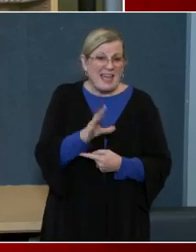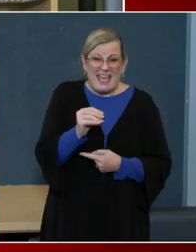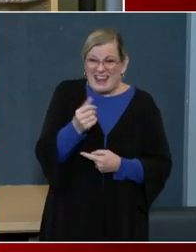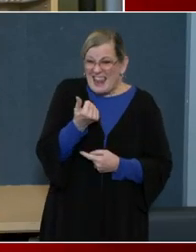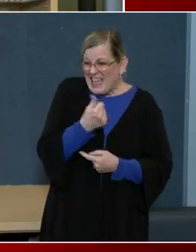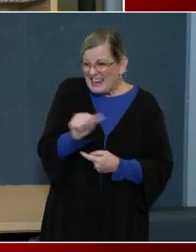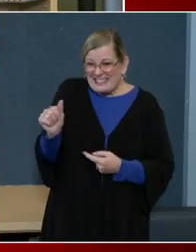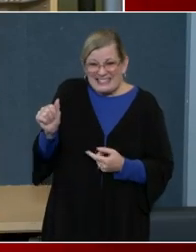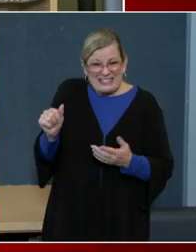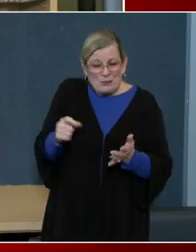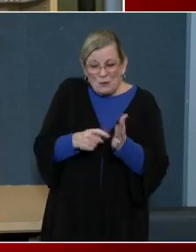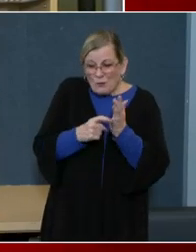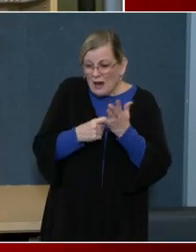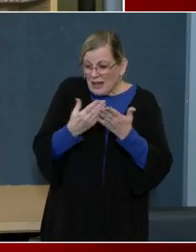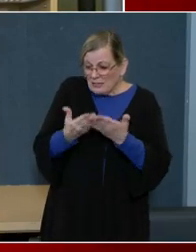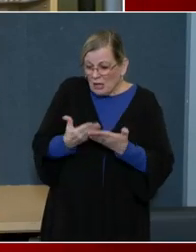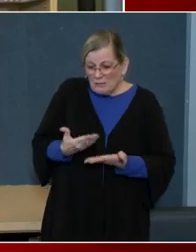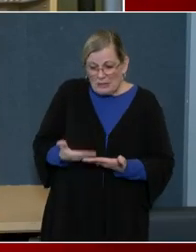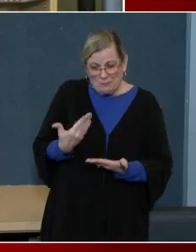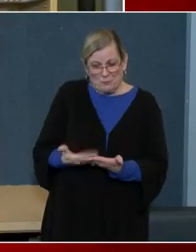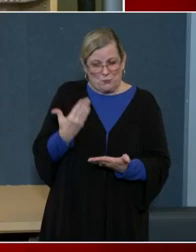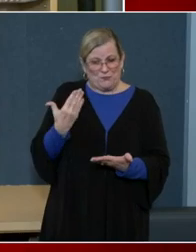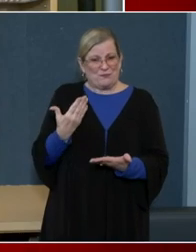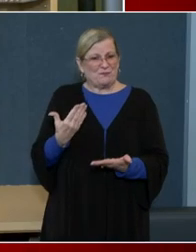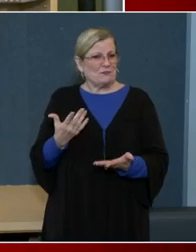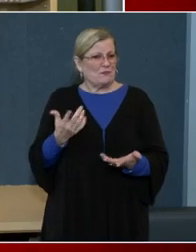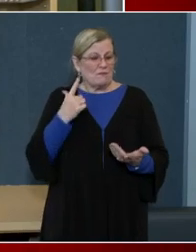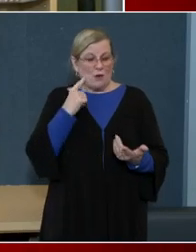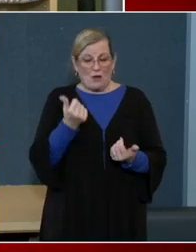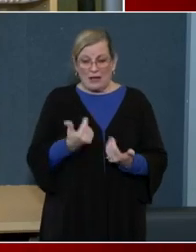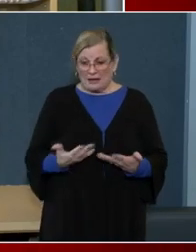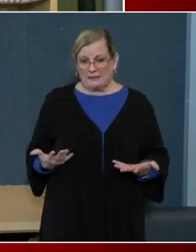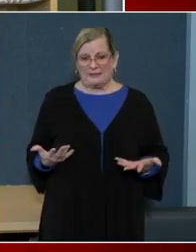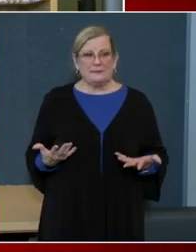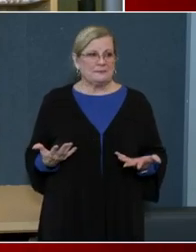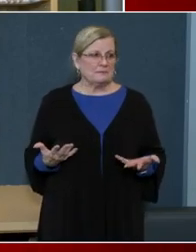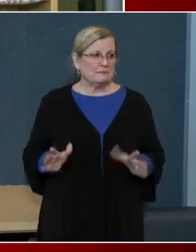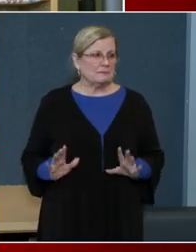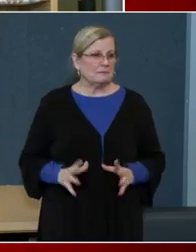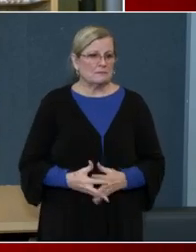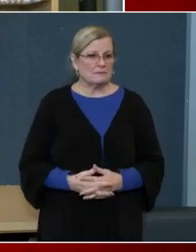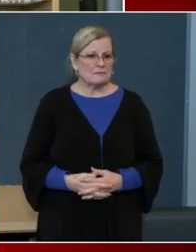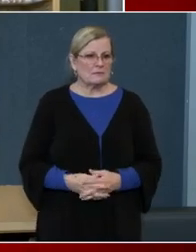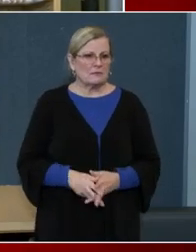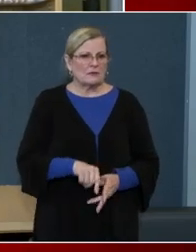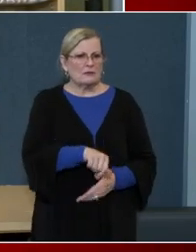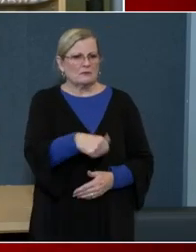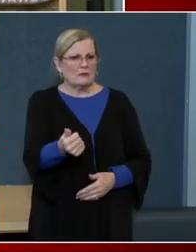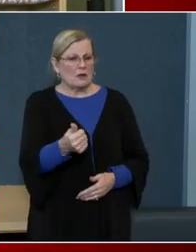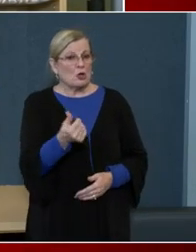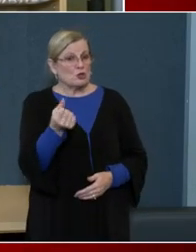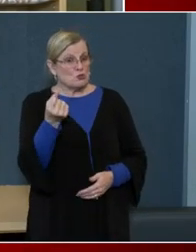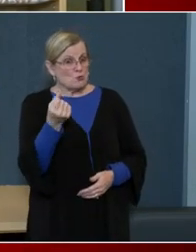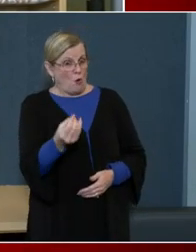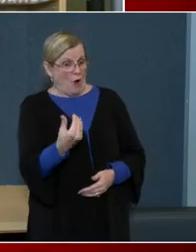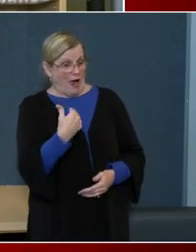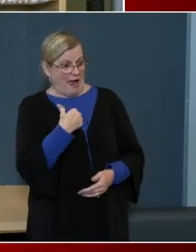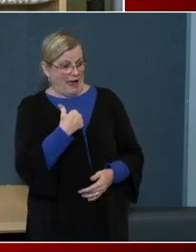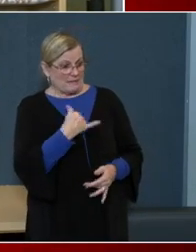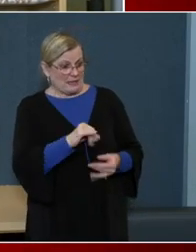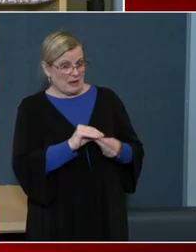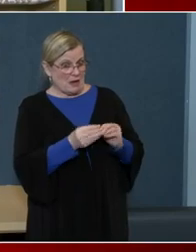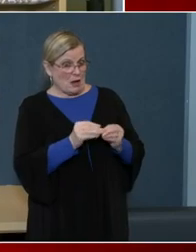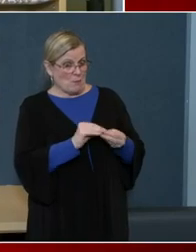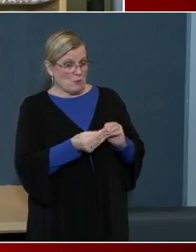for special assignments for virtual roles. So do you have numbers that indicate to you right now that you will